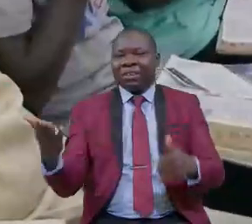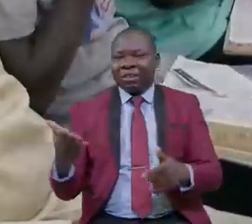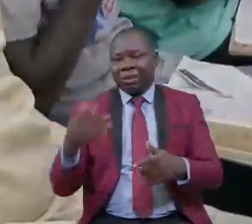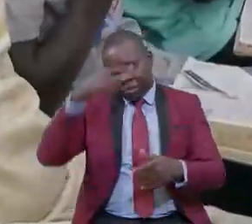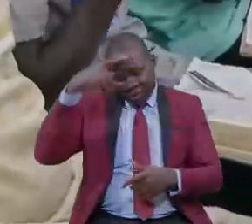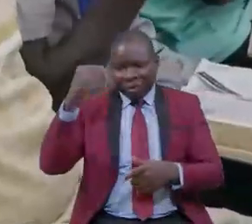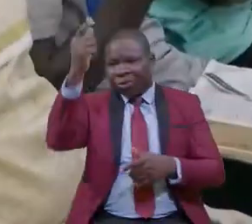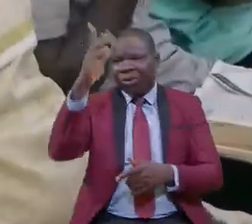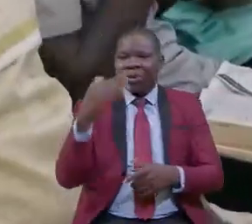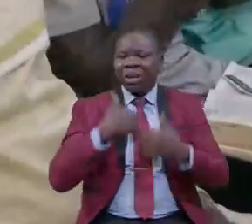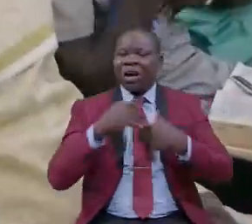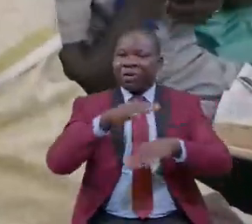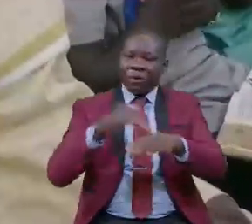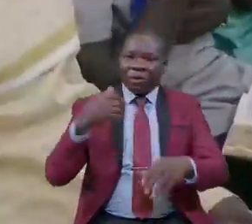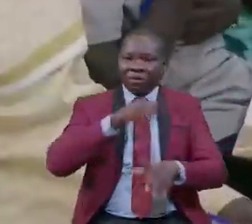Say that again.